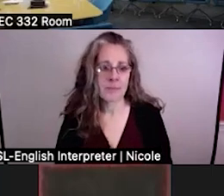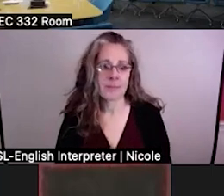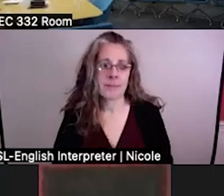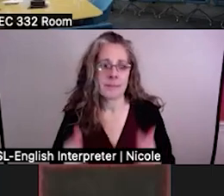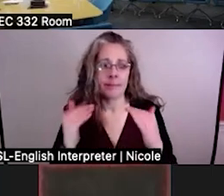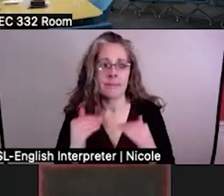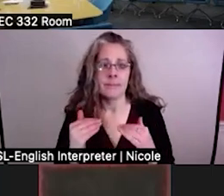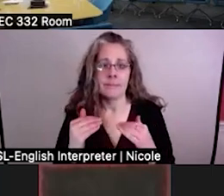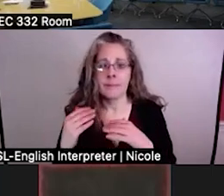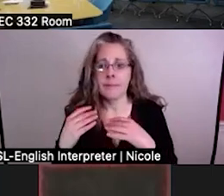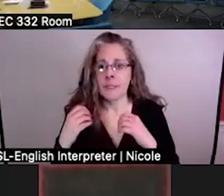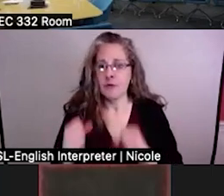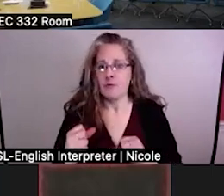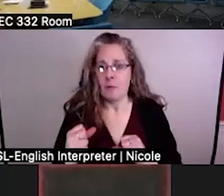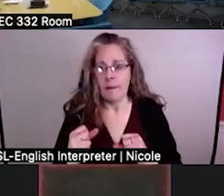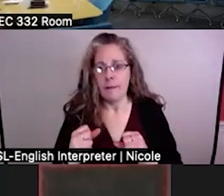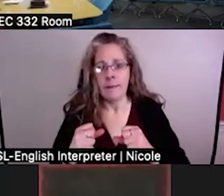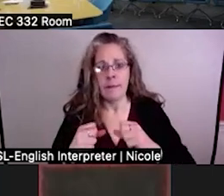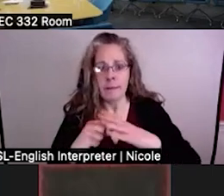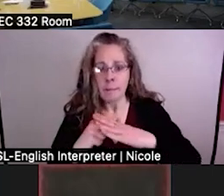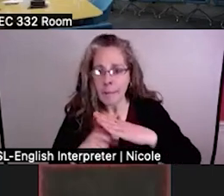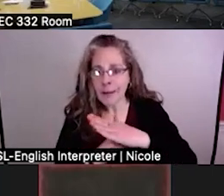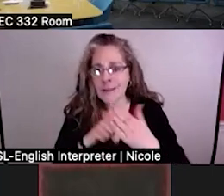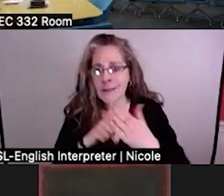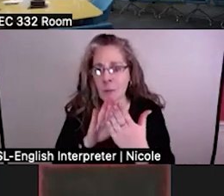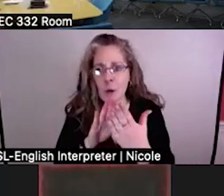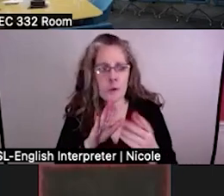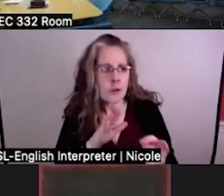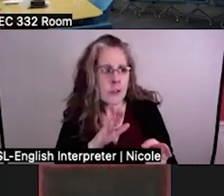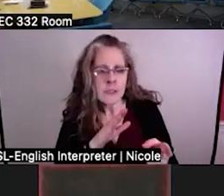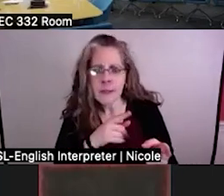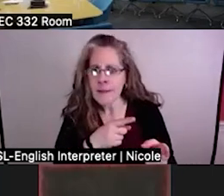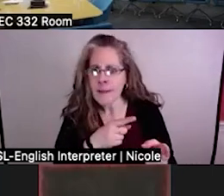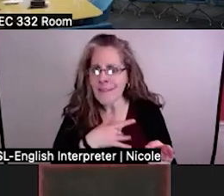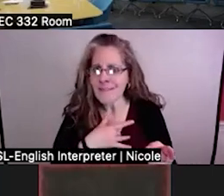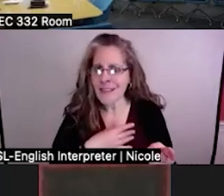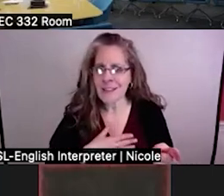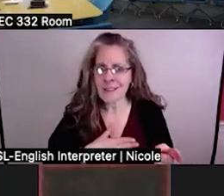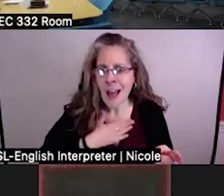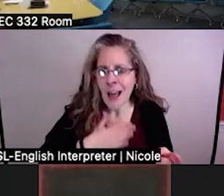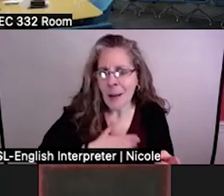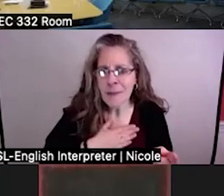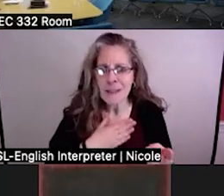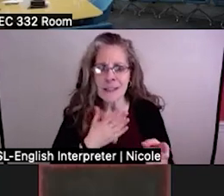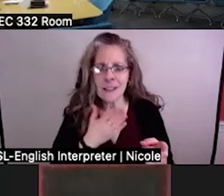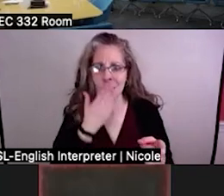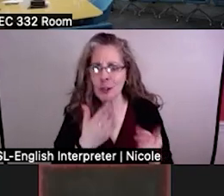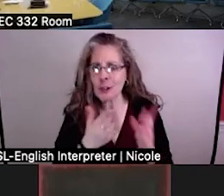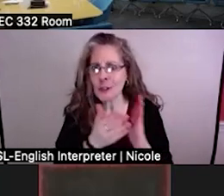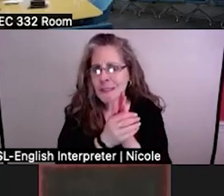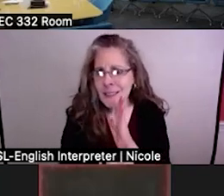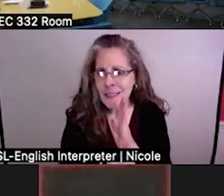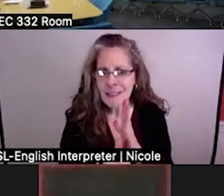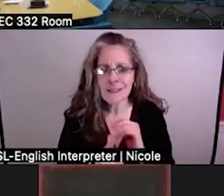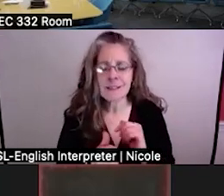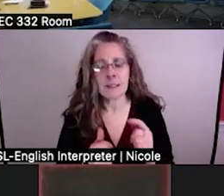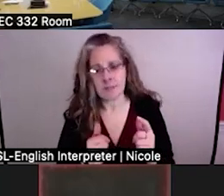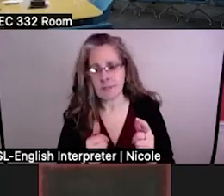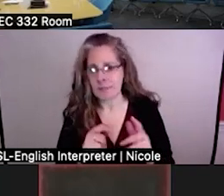Strength-based approach is find out what gives a person joy, what they're good at, and work from there. It's made my life much